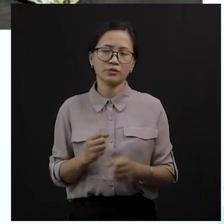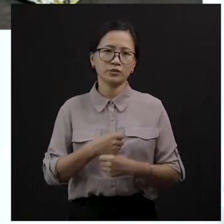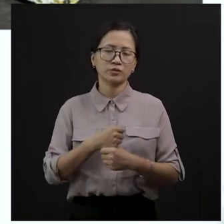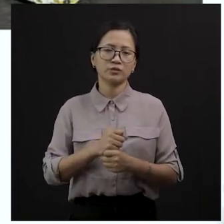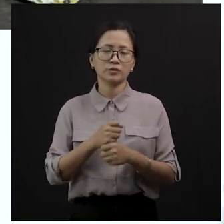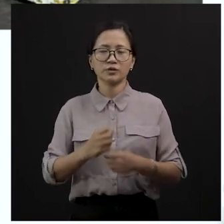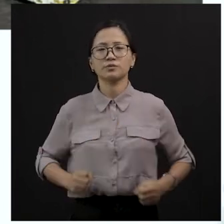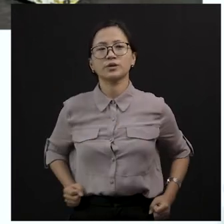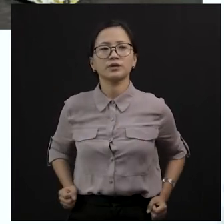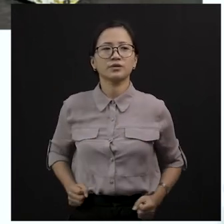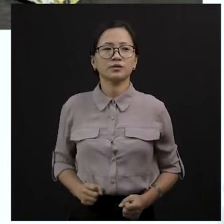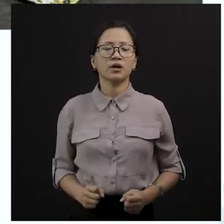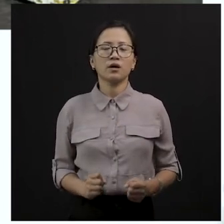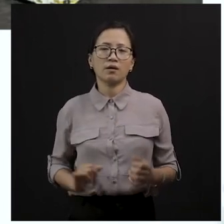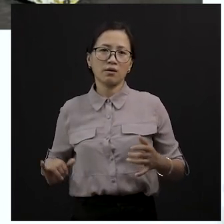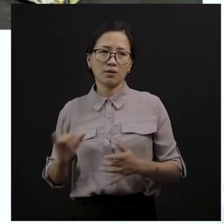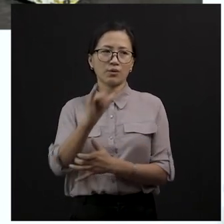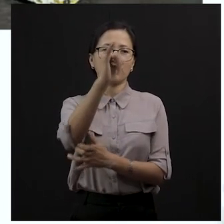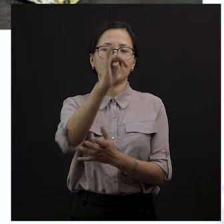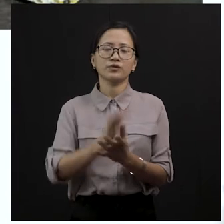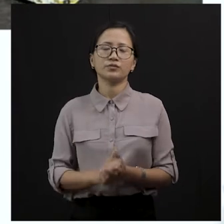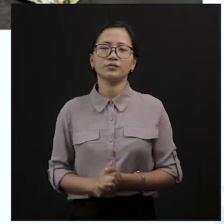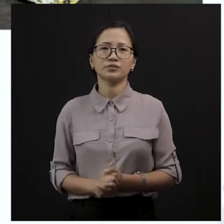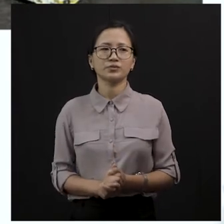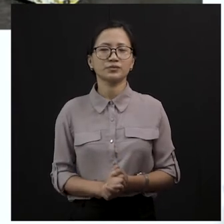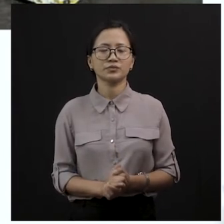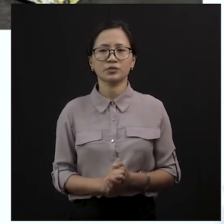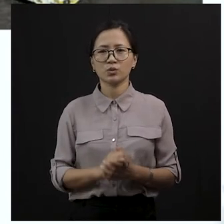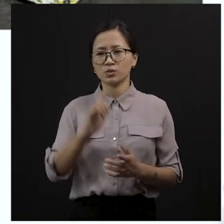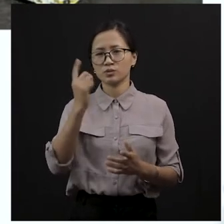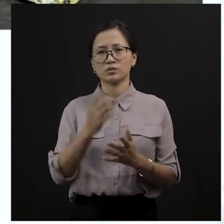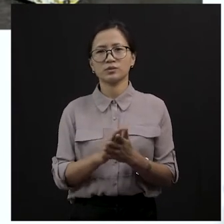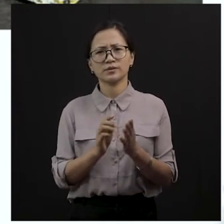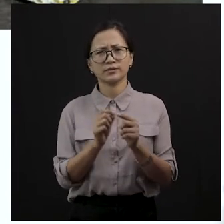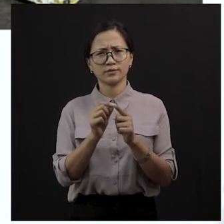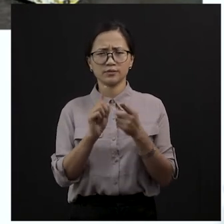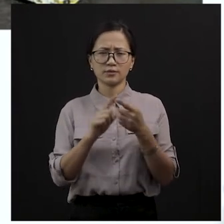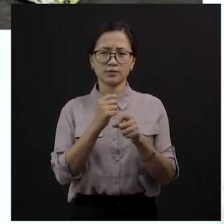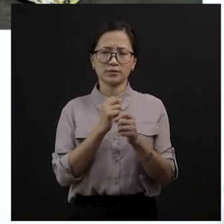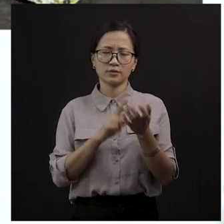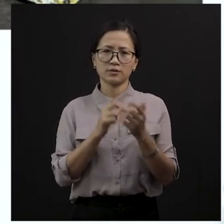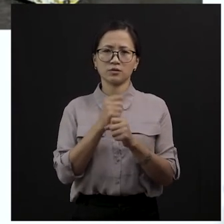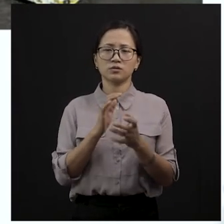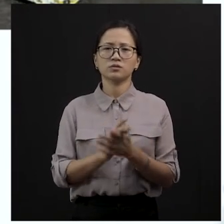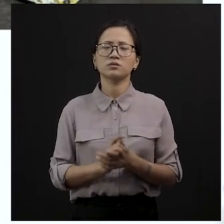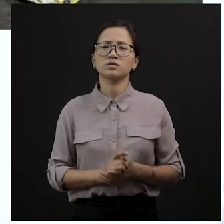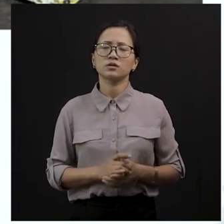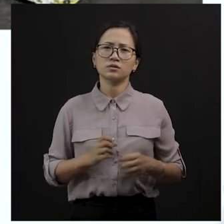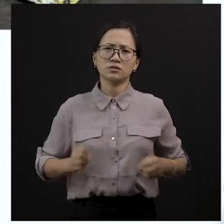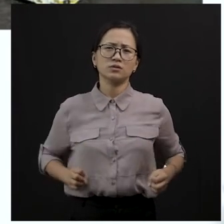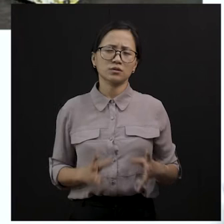aeroplane from here on. See, once the engine was made, once the engine was developed and attached to the glider, people